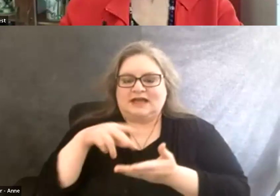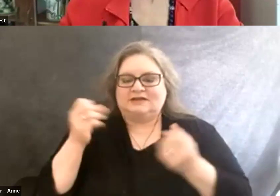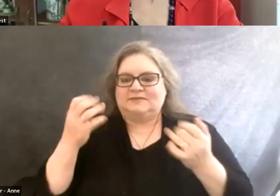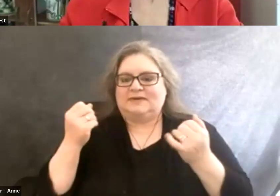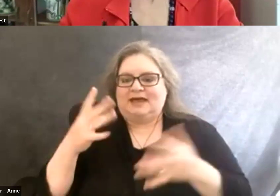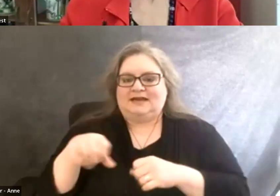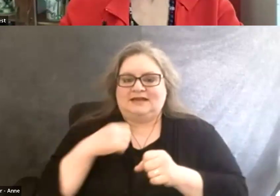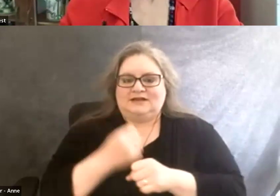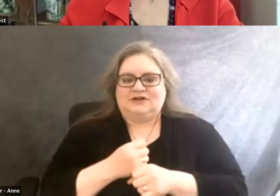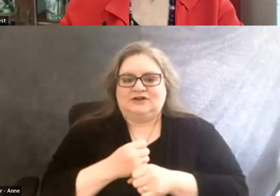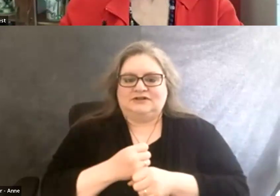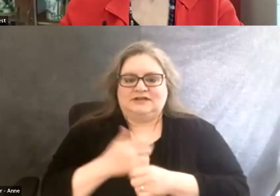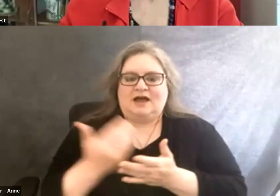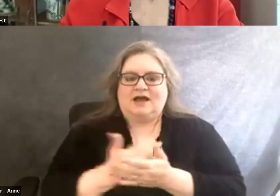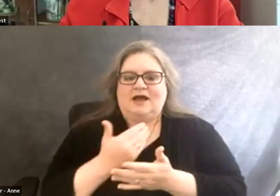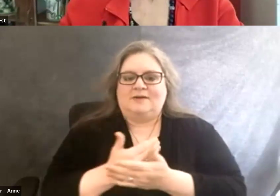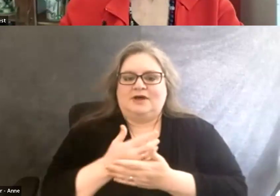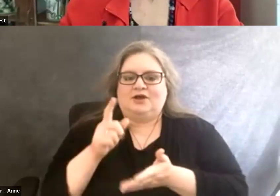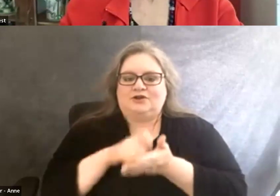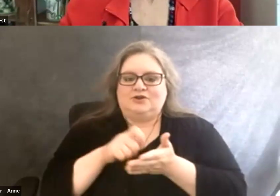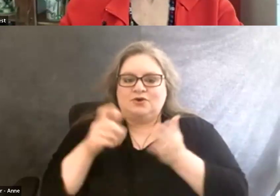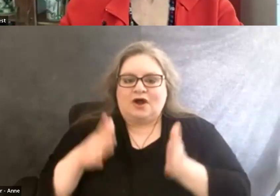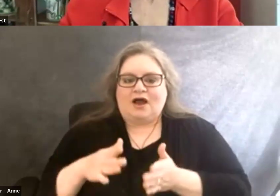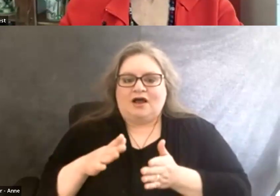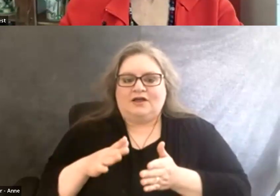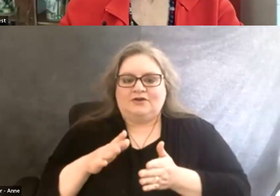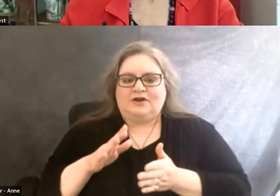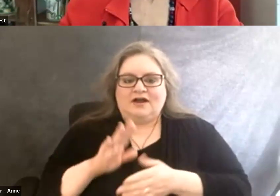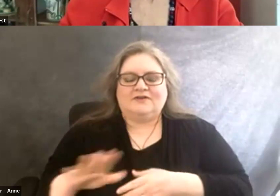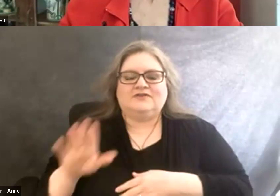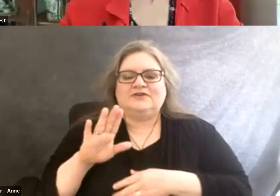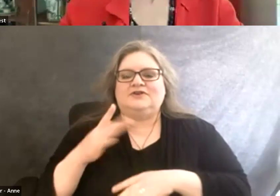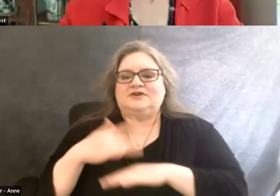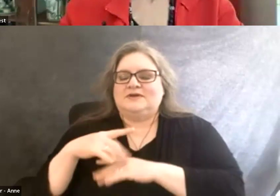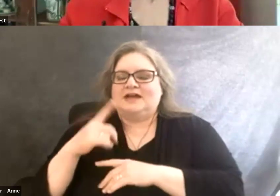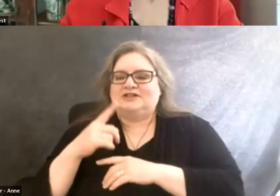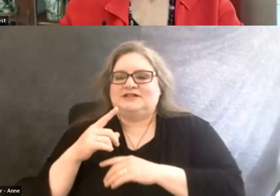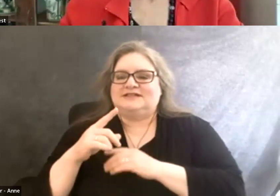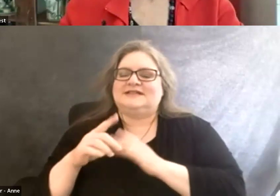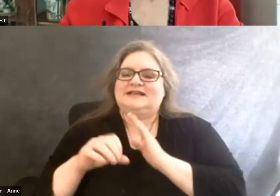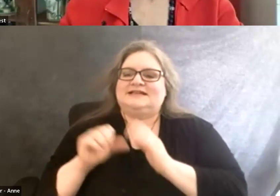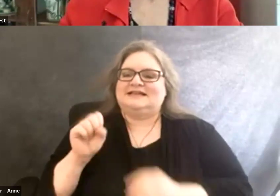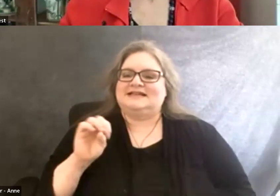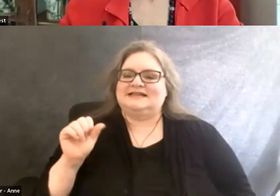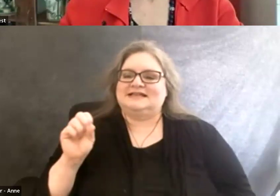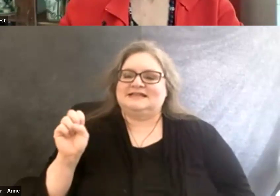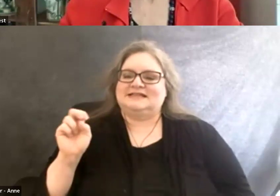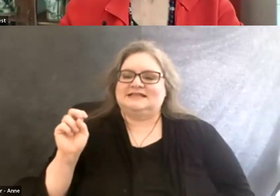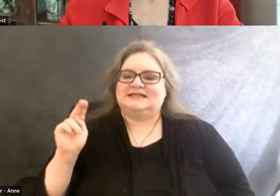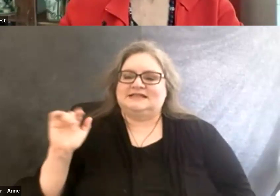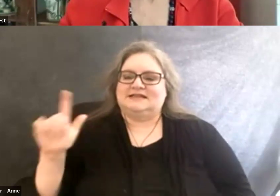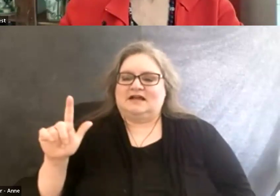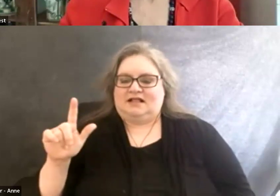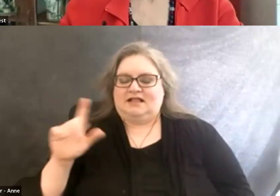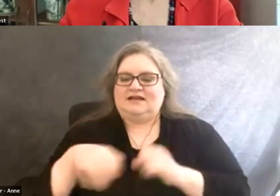many years. I am a new author of Your Spacious and Seasonal Year. And